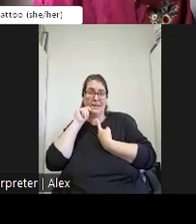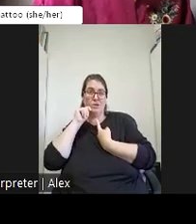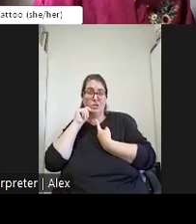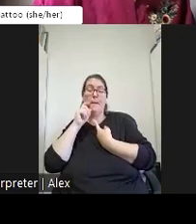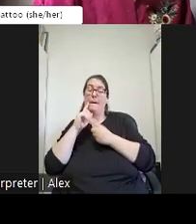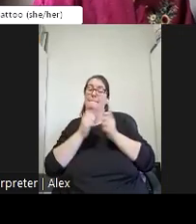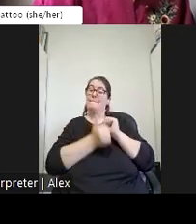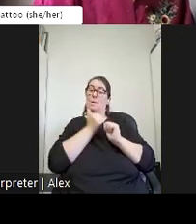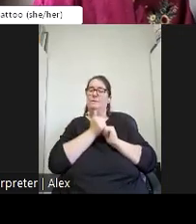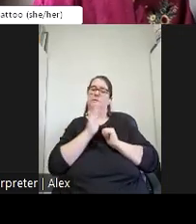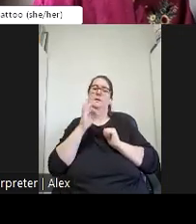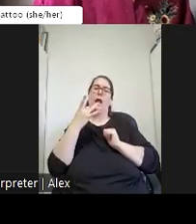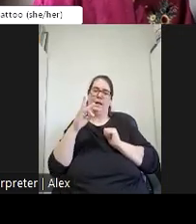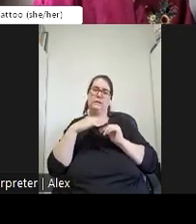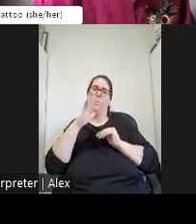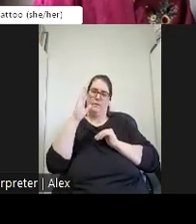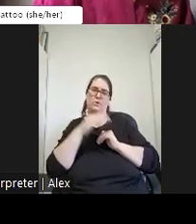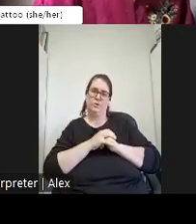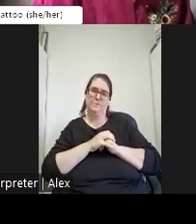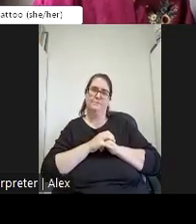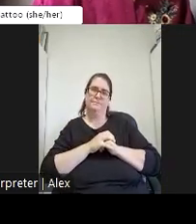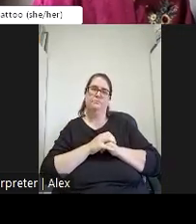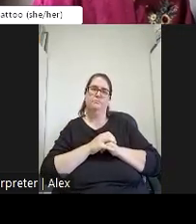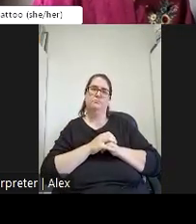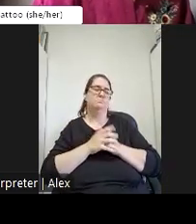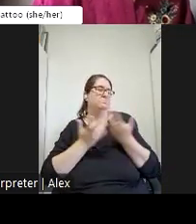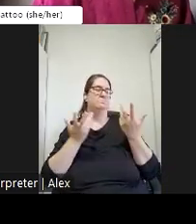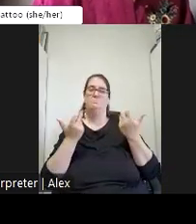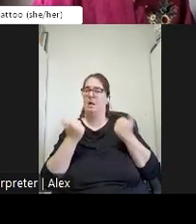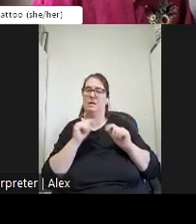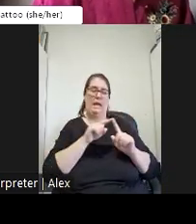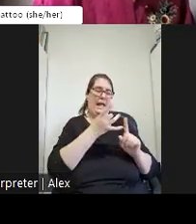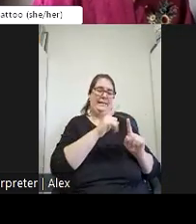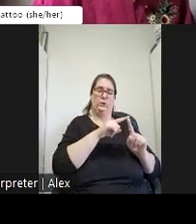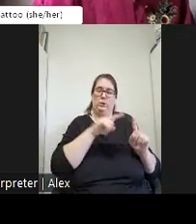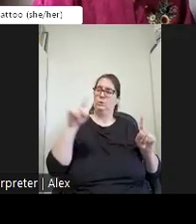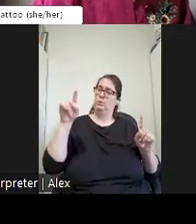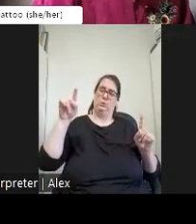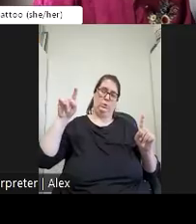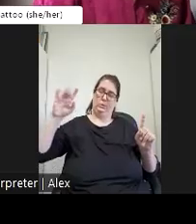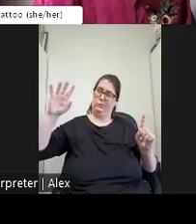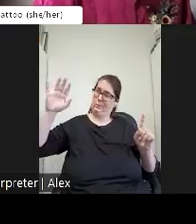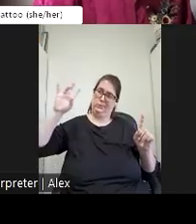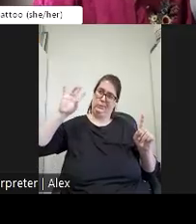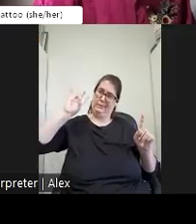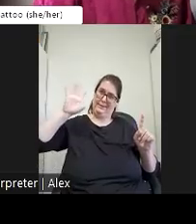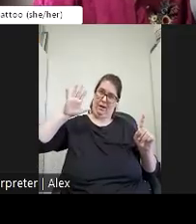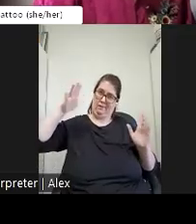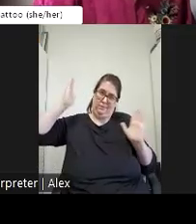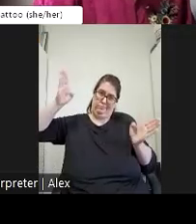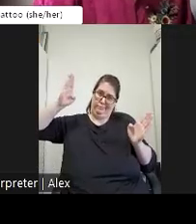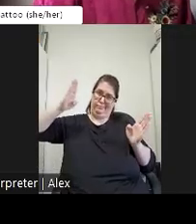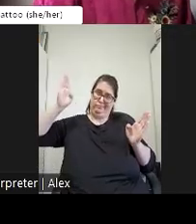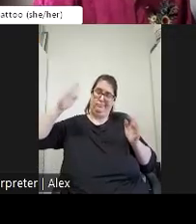meant for anyone over 18. So it could be anyone from 18 to 75. The questions really cover a